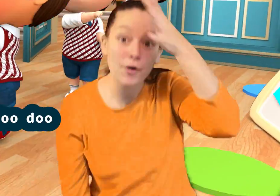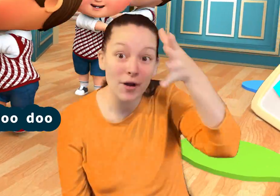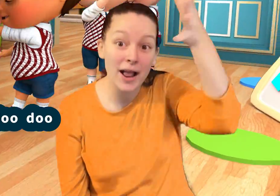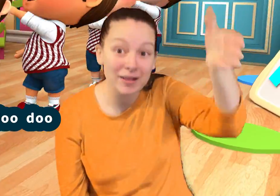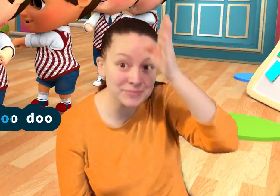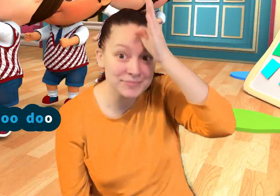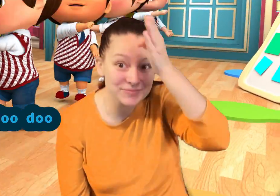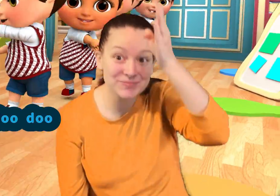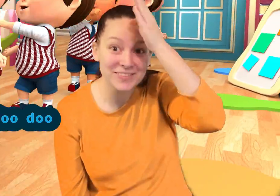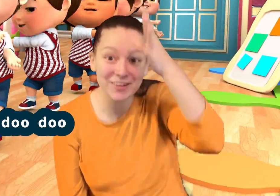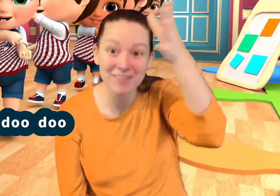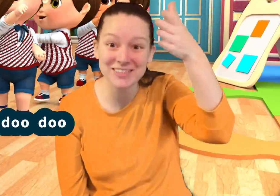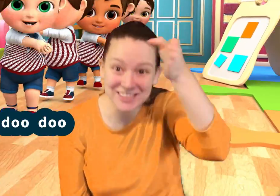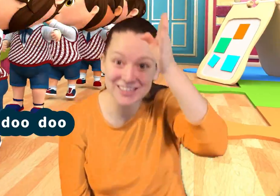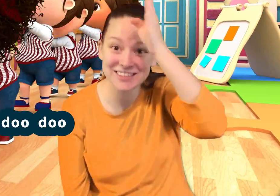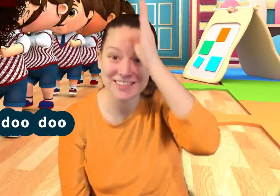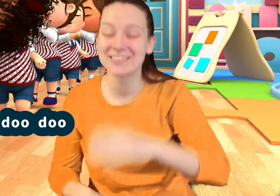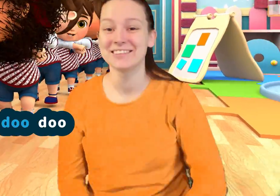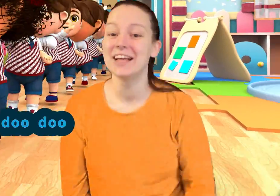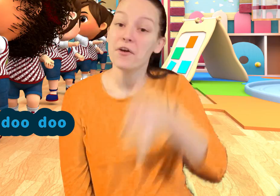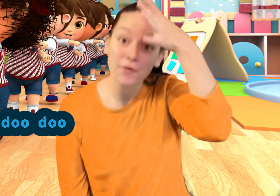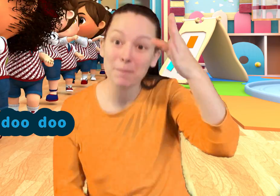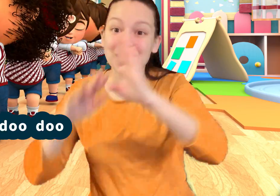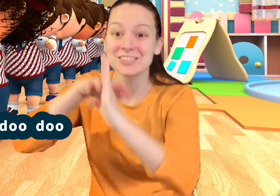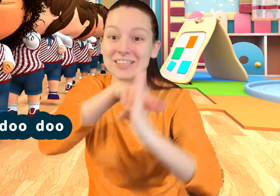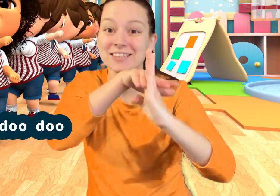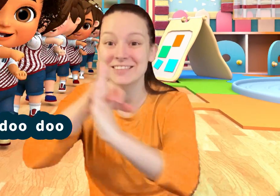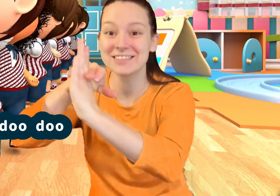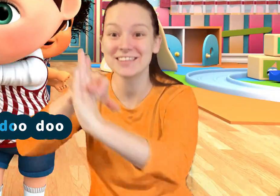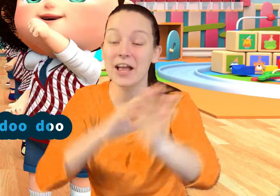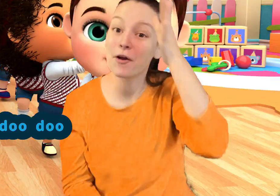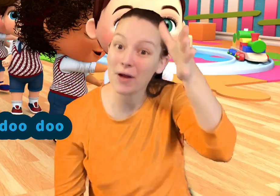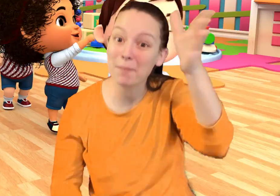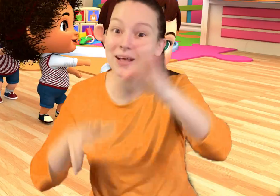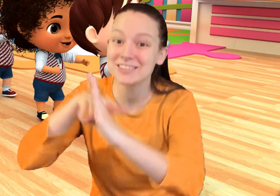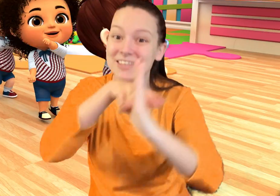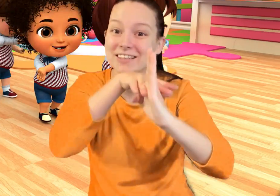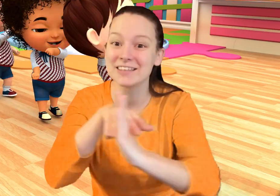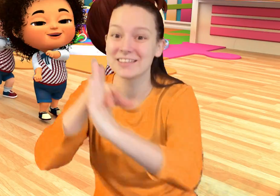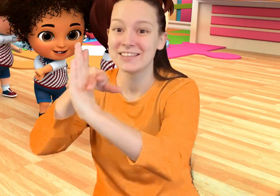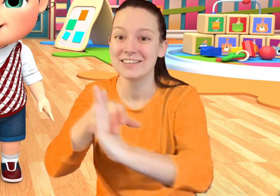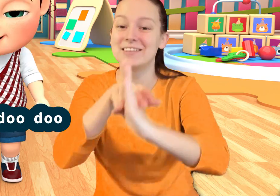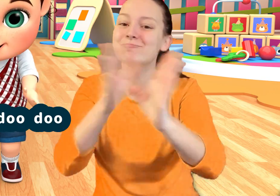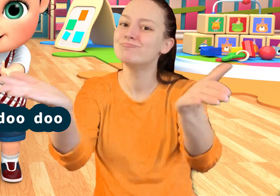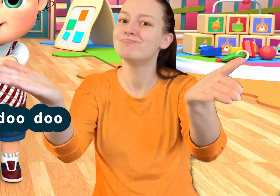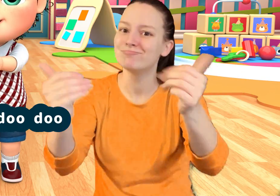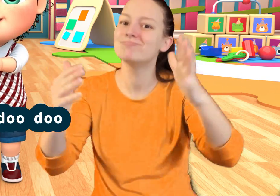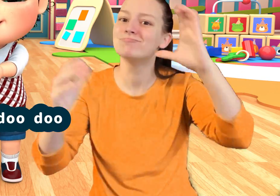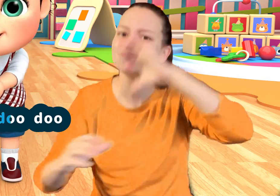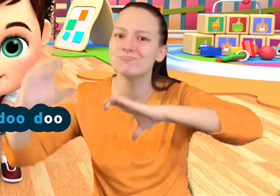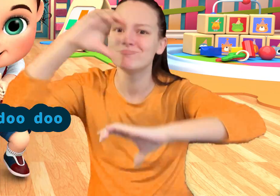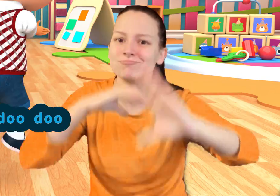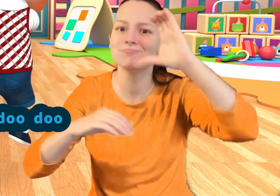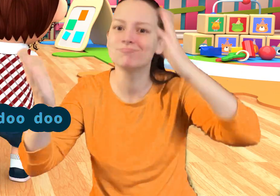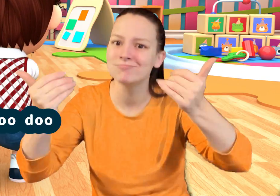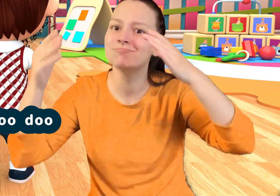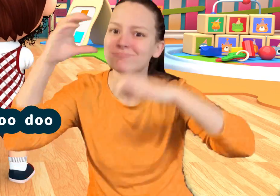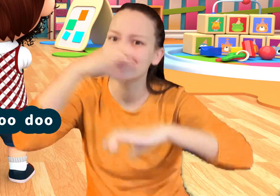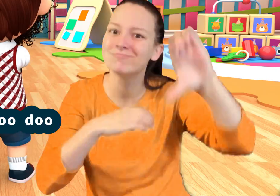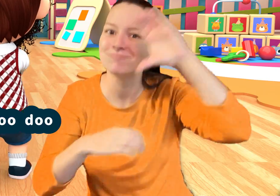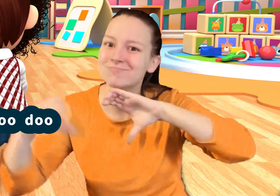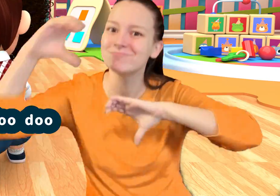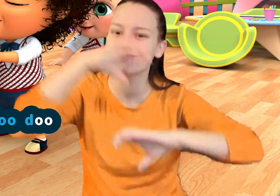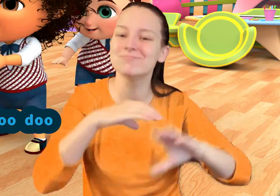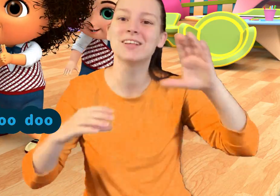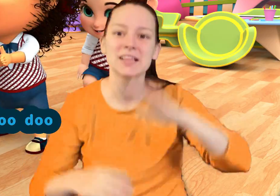grandpa shark do doo doo doo doo grandpa shark do doo doo doo doo grandpa shark do doo doo doo doo grandpa shark let's go H